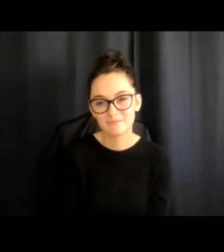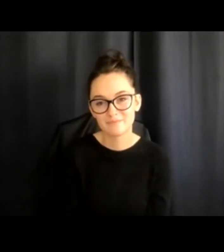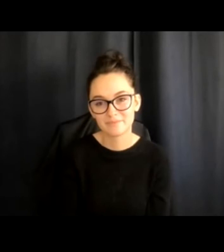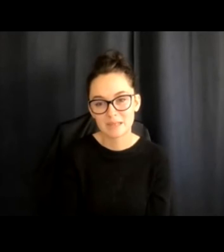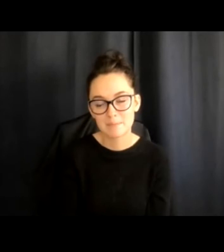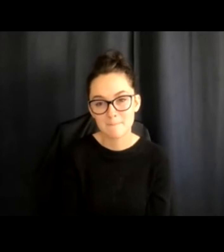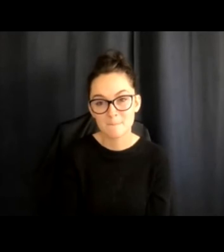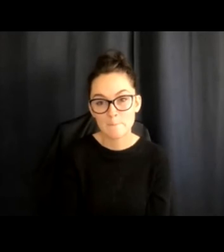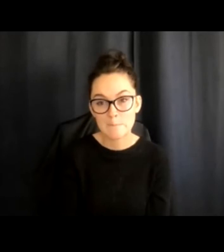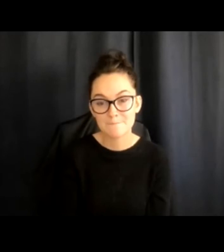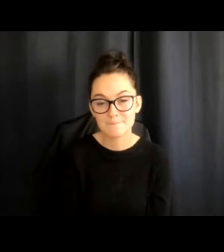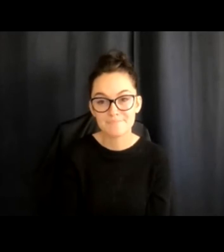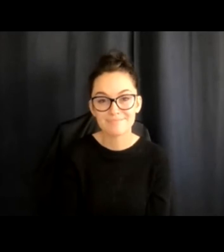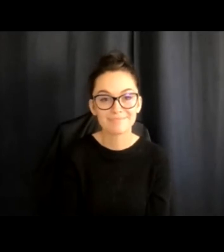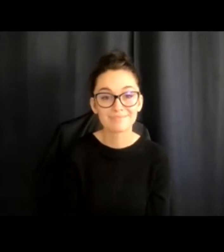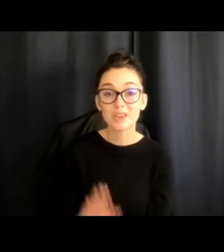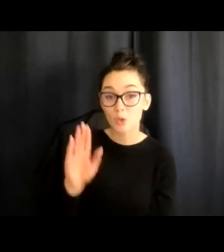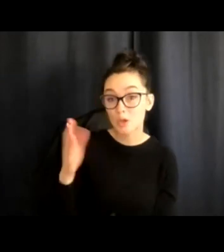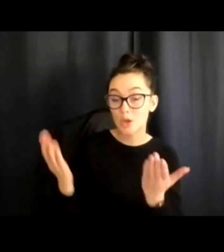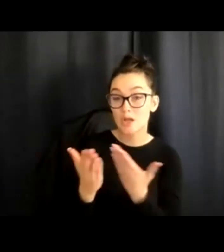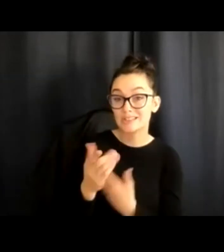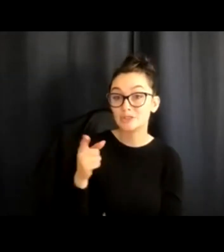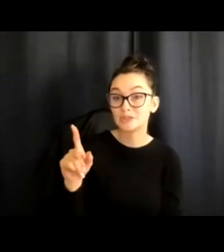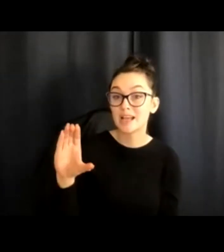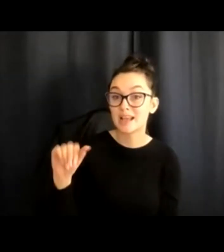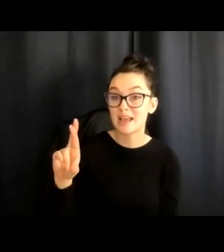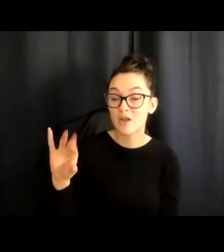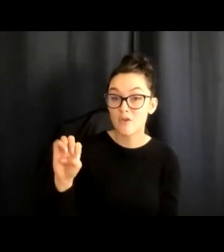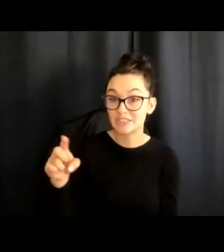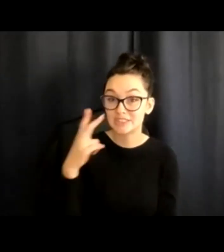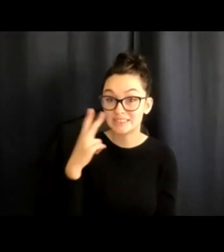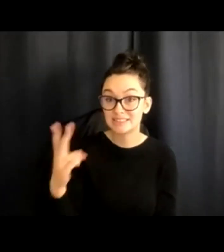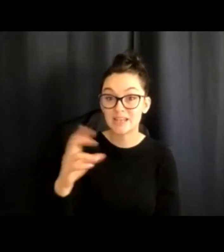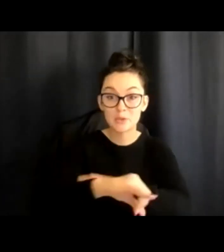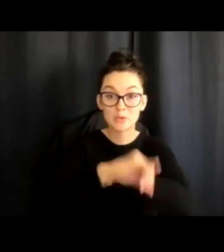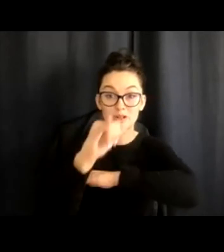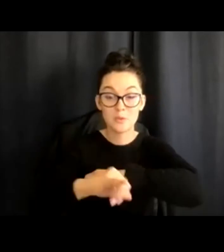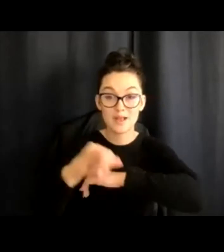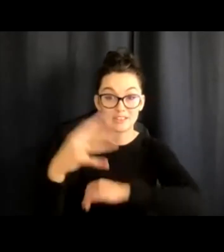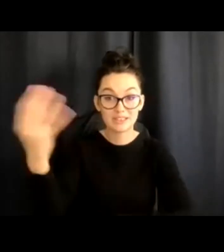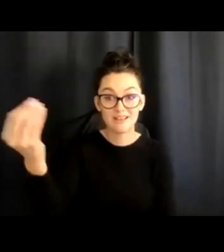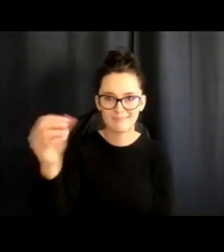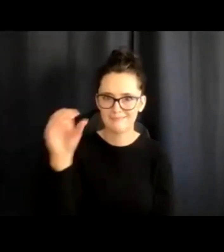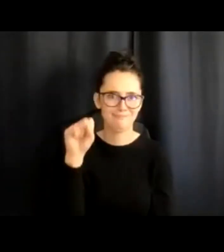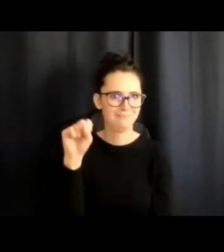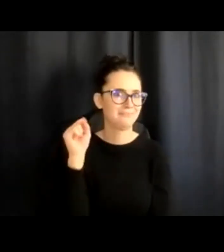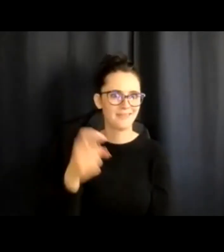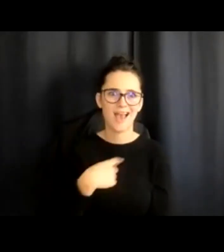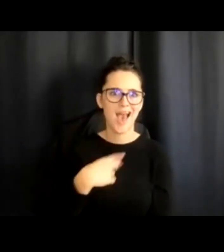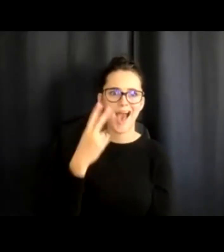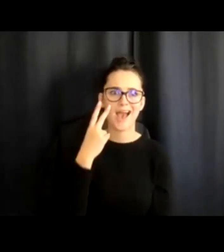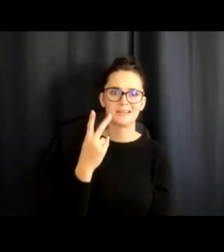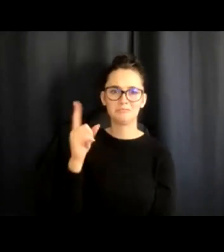you hear? Did Miss Carrie see whales while she was out there? Absolutely, because I saw him just from